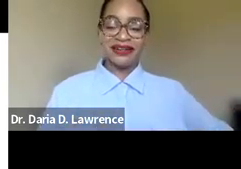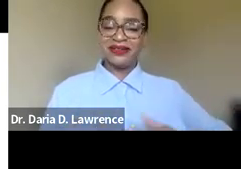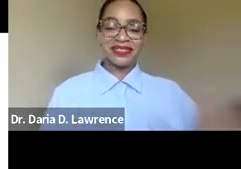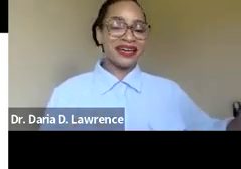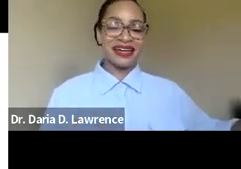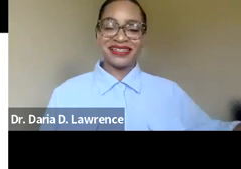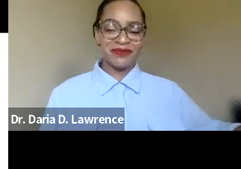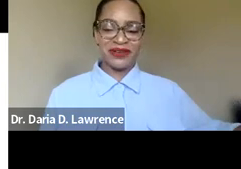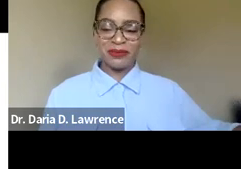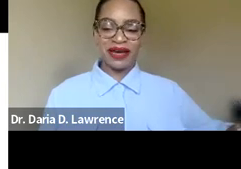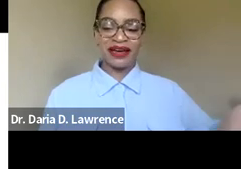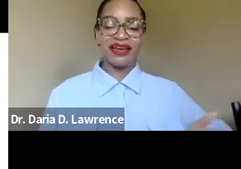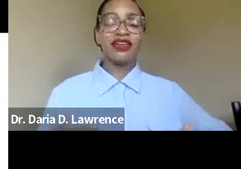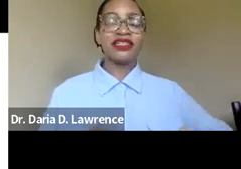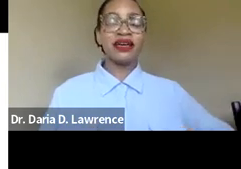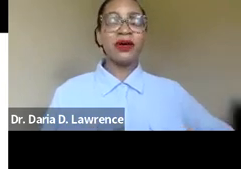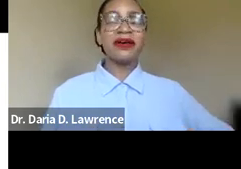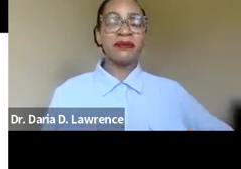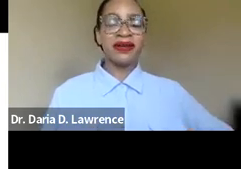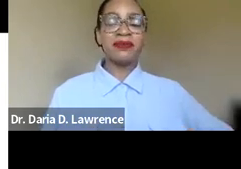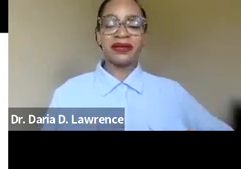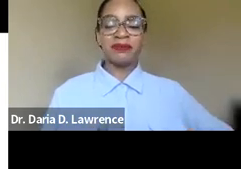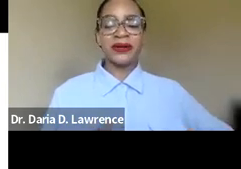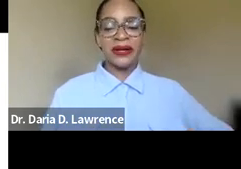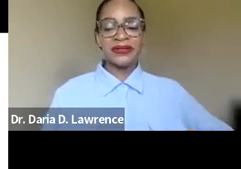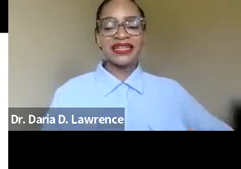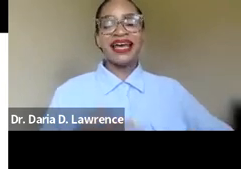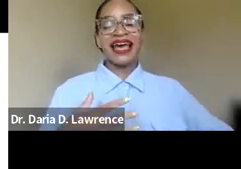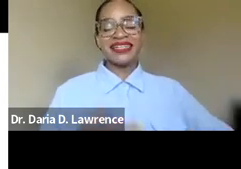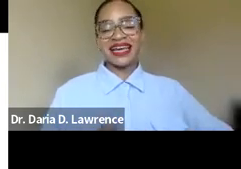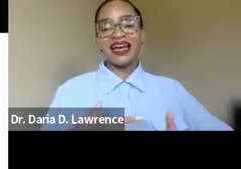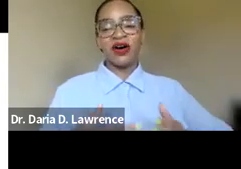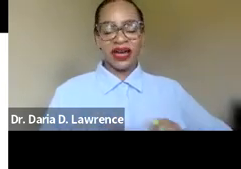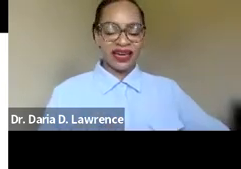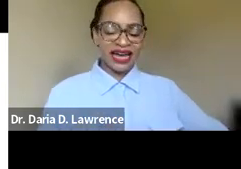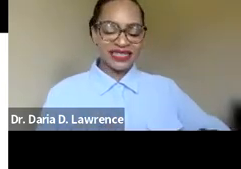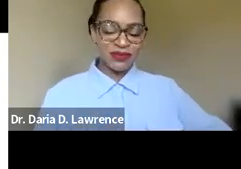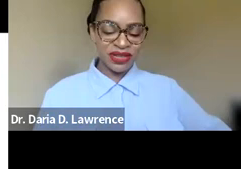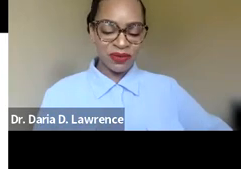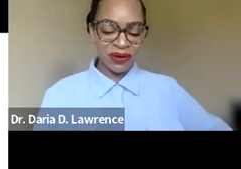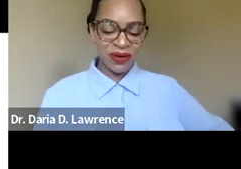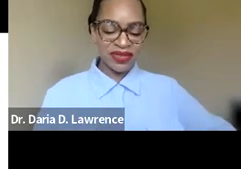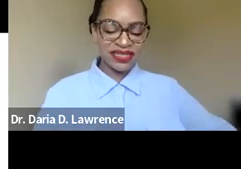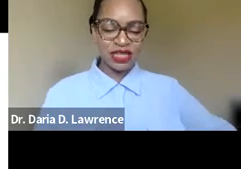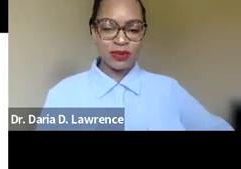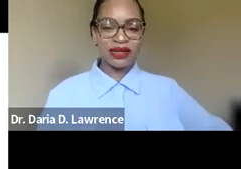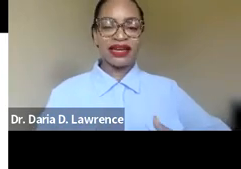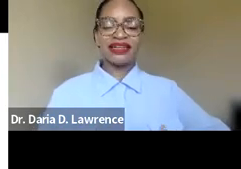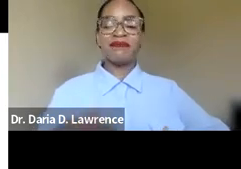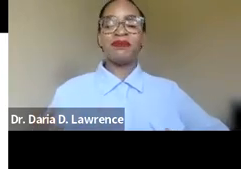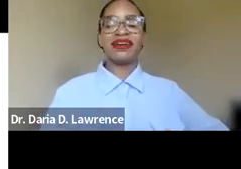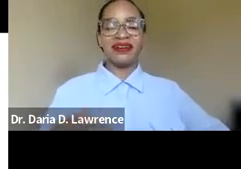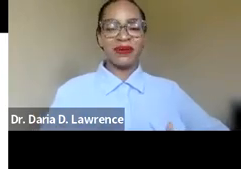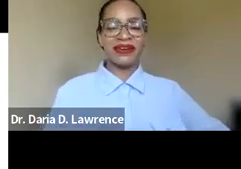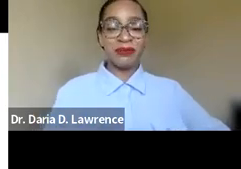evaluator and you decide not to ever come back, could someone come in and pick up your notes and say, okay, I see where they were going with the assessment plan.